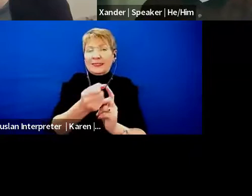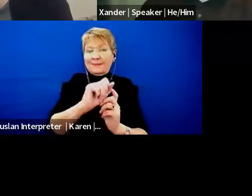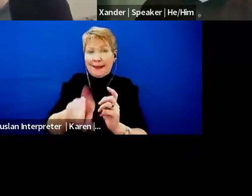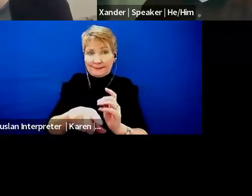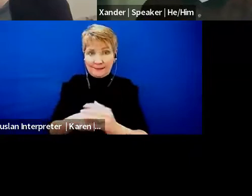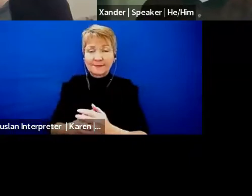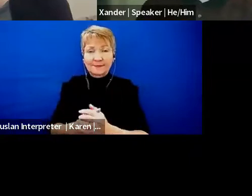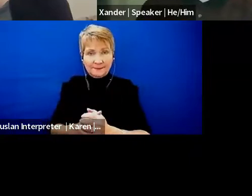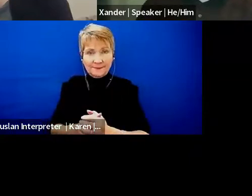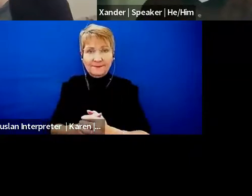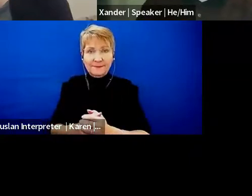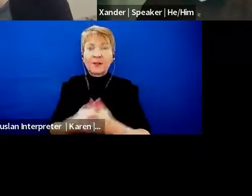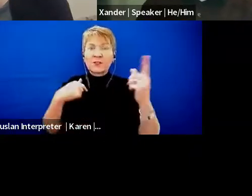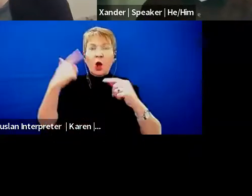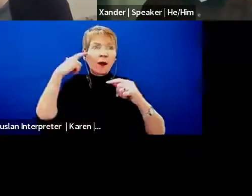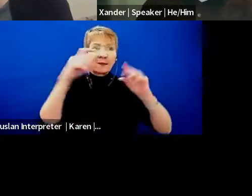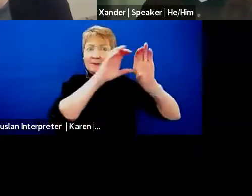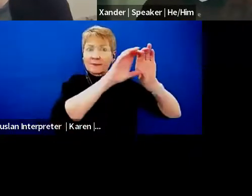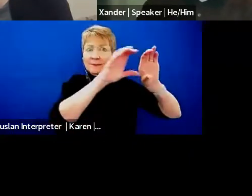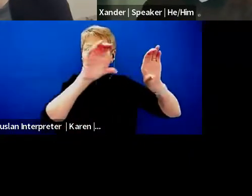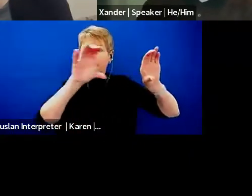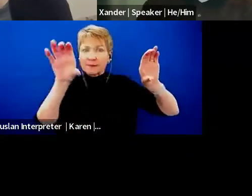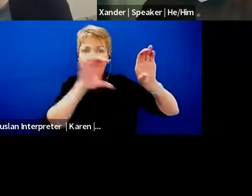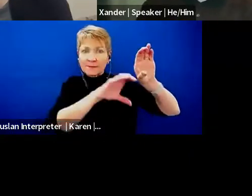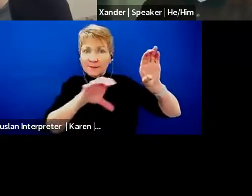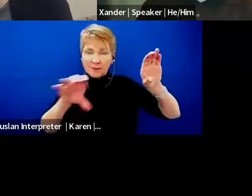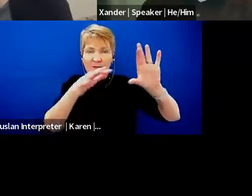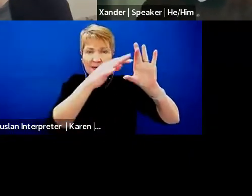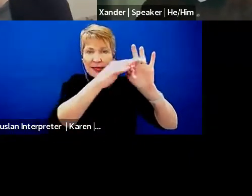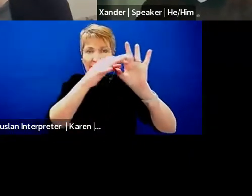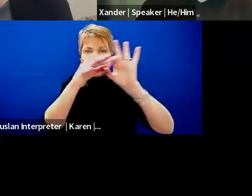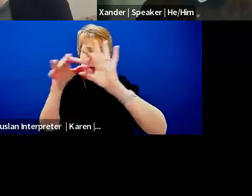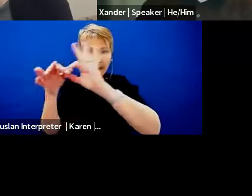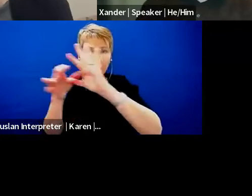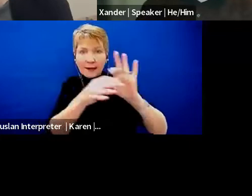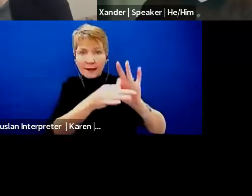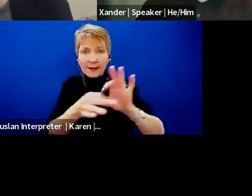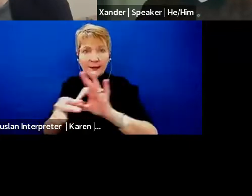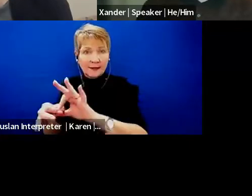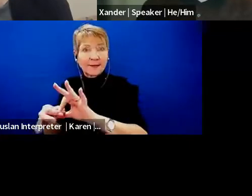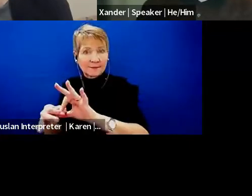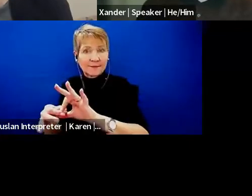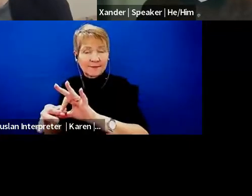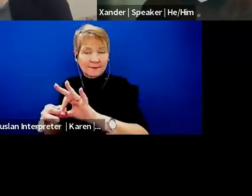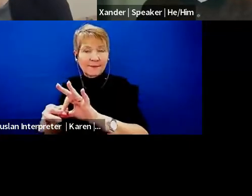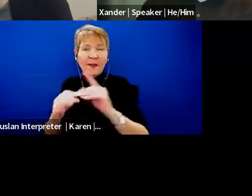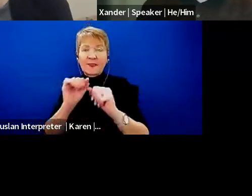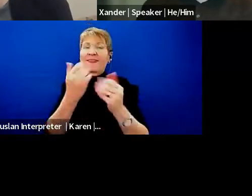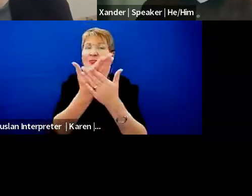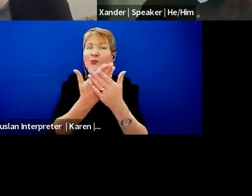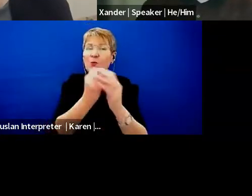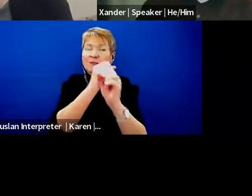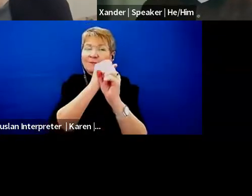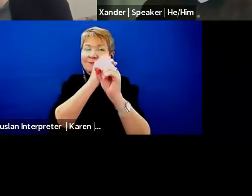the ideas and the stories of the young people and working towards those meatier discussions